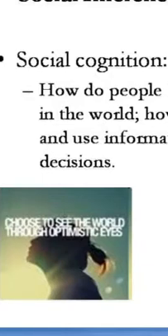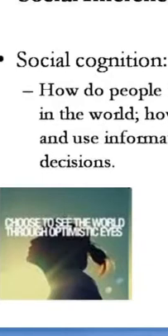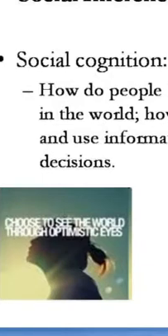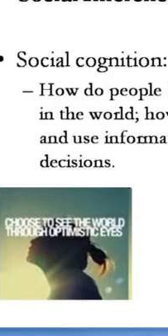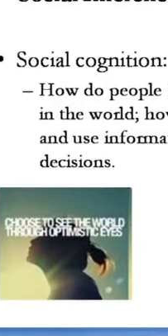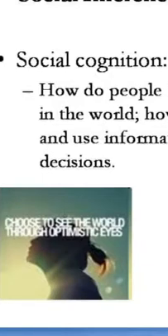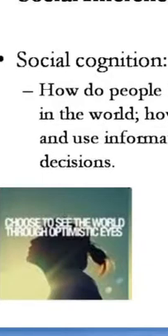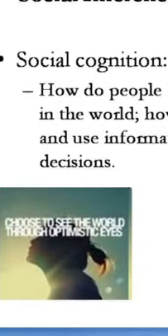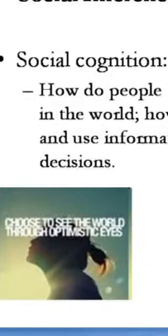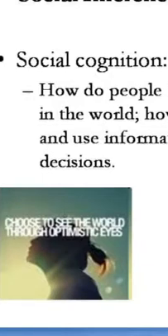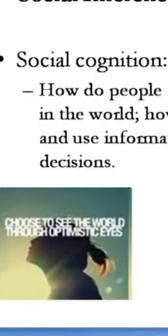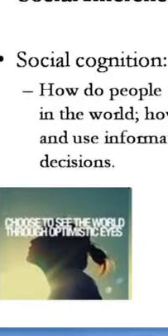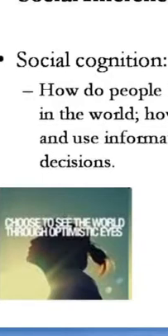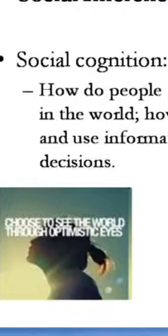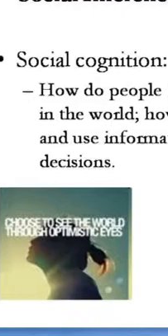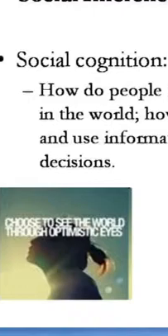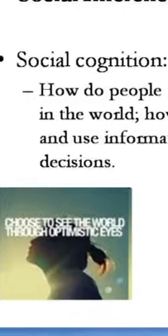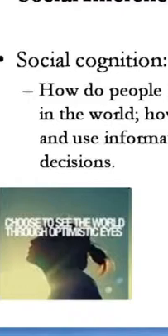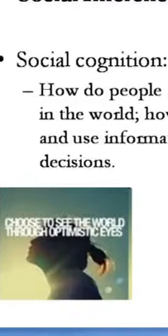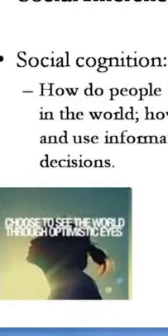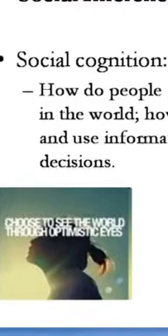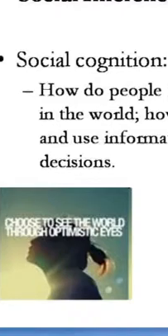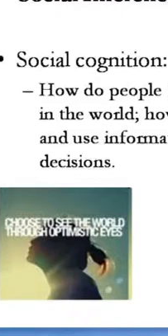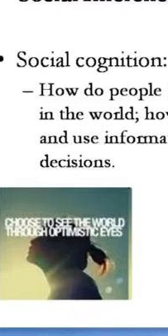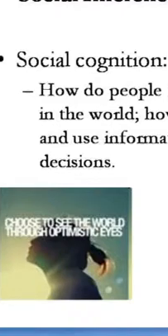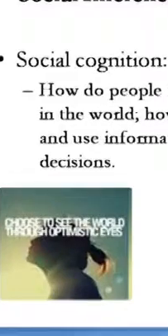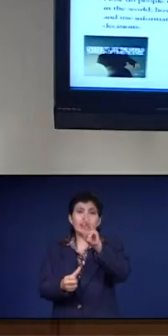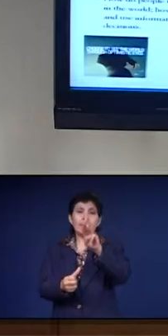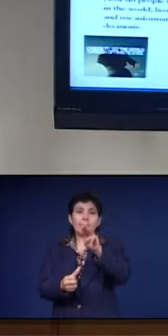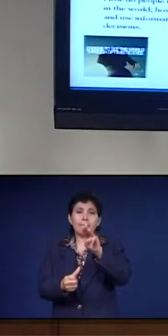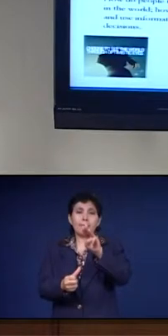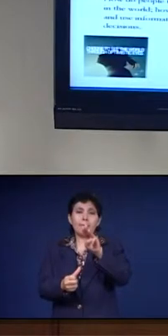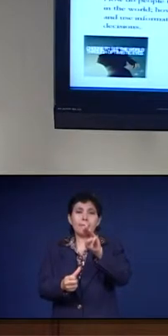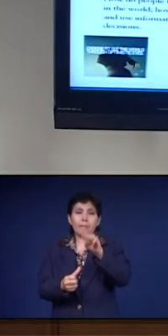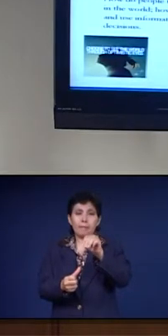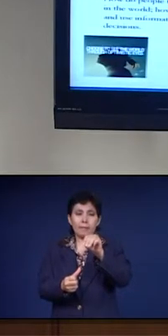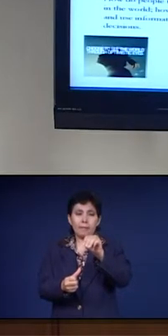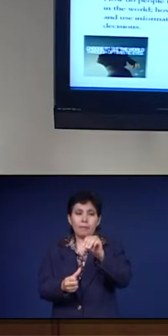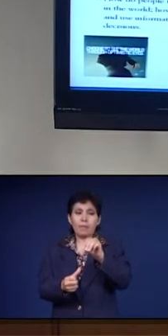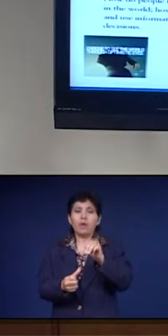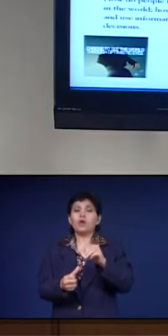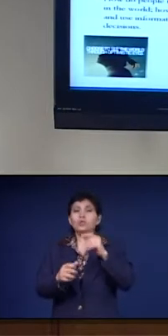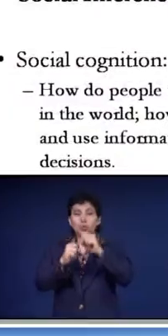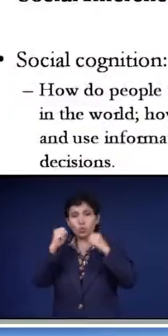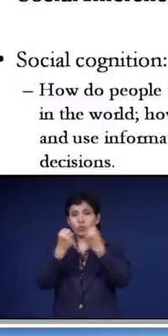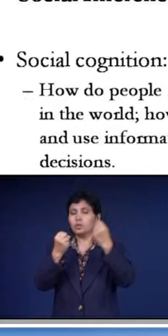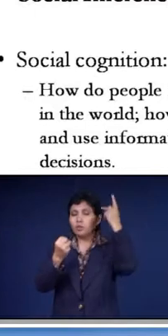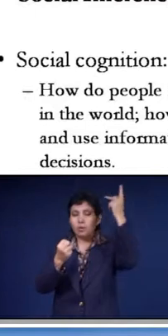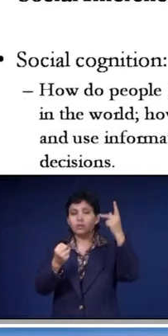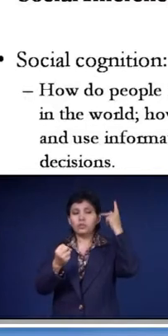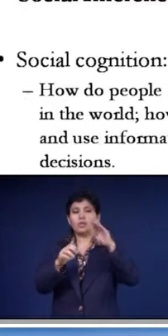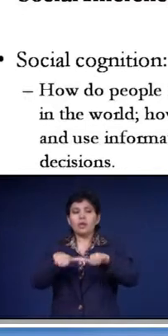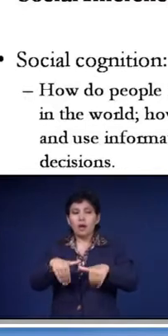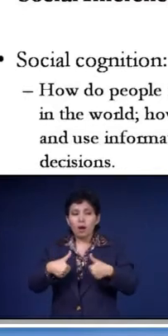Now, what is social inference? Social inference, we go that later. Social cognitions is